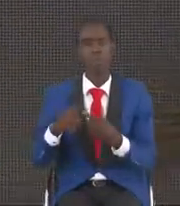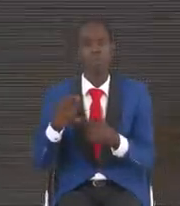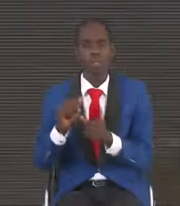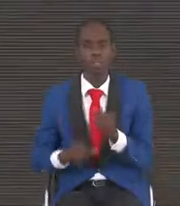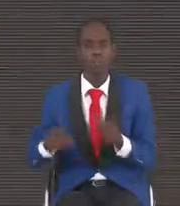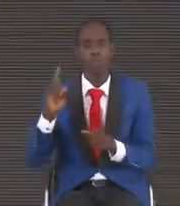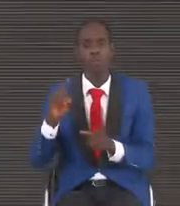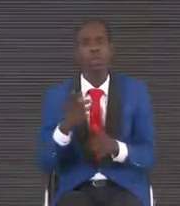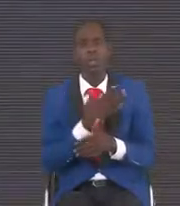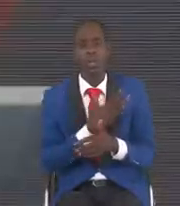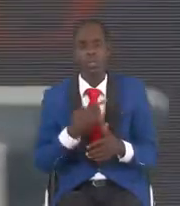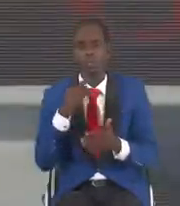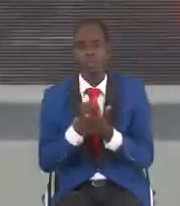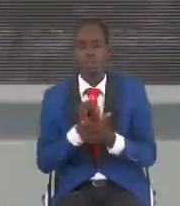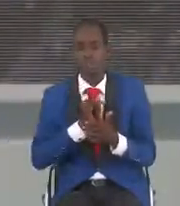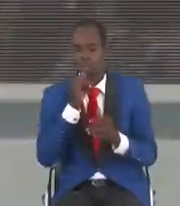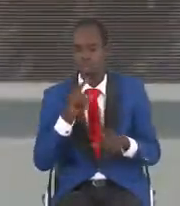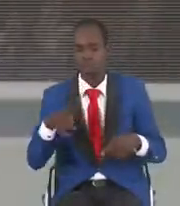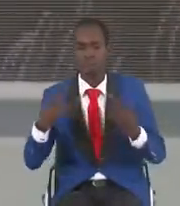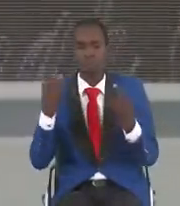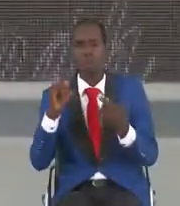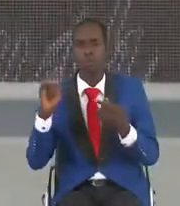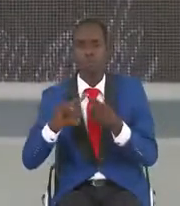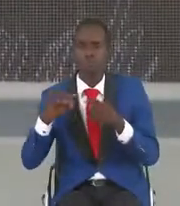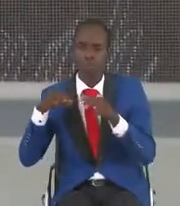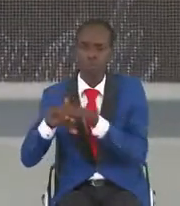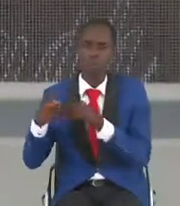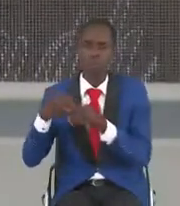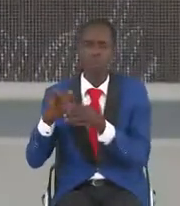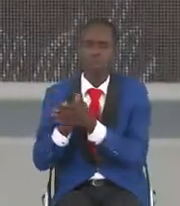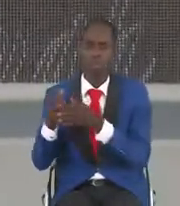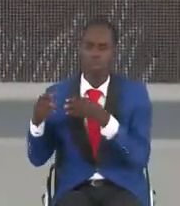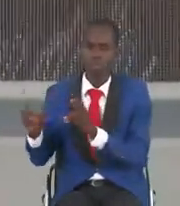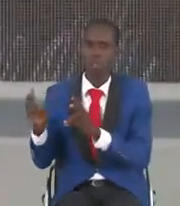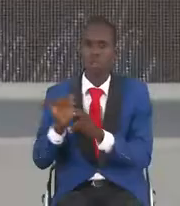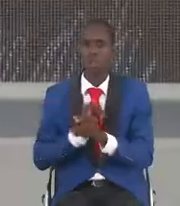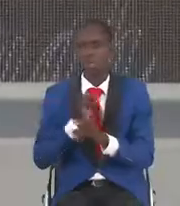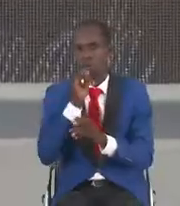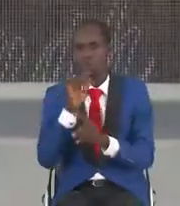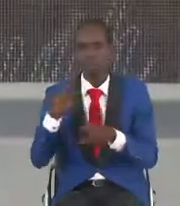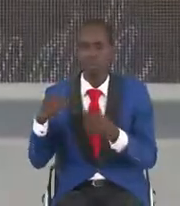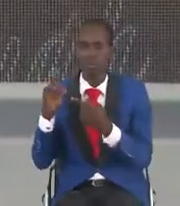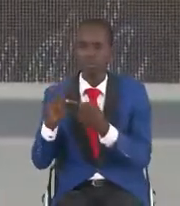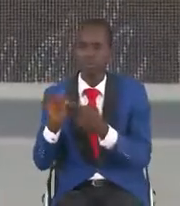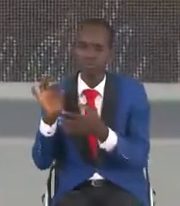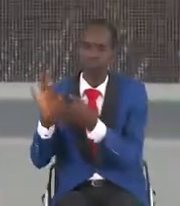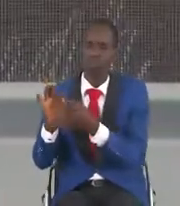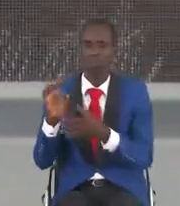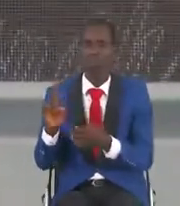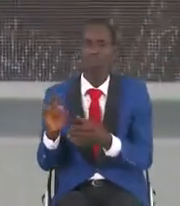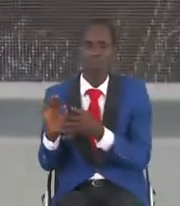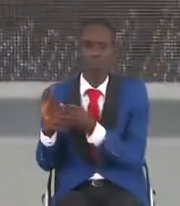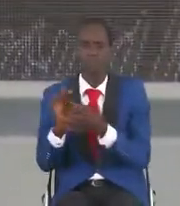to get on into that stream, I'm going to kind of get connected and get united with